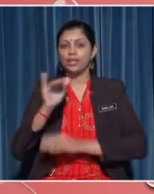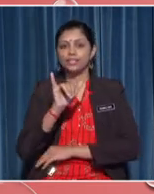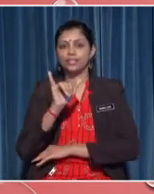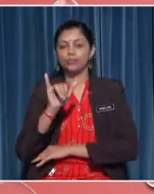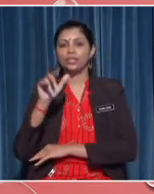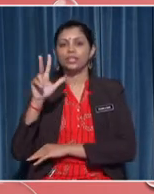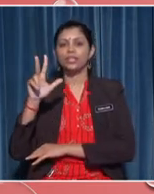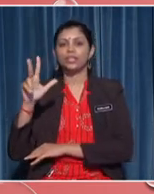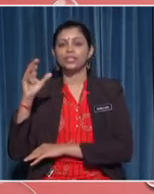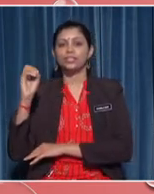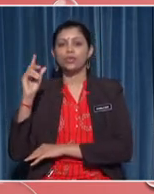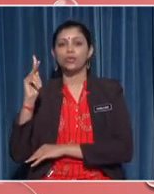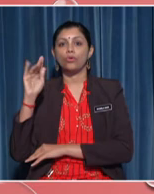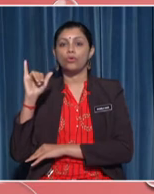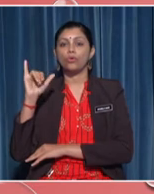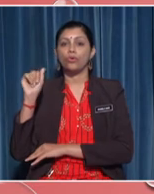330 kiat.